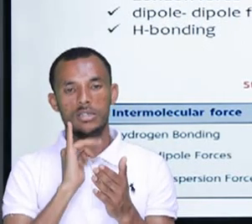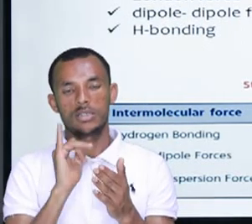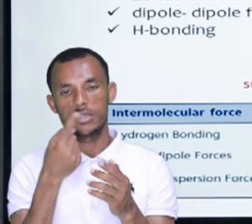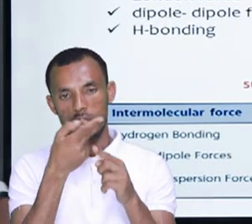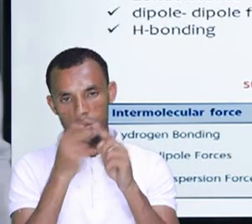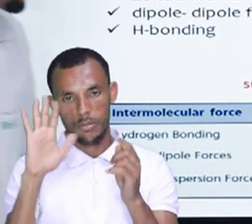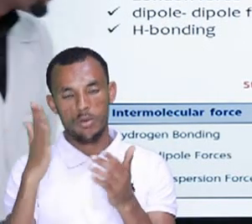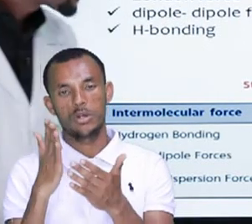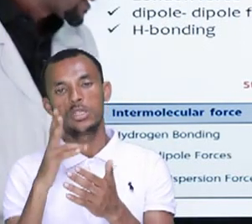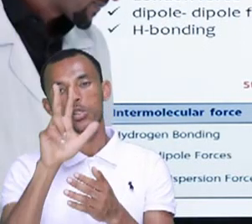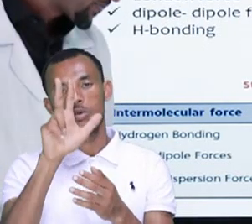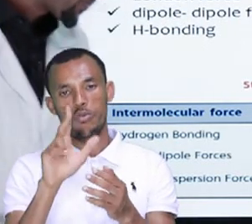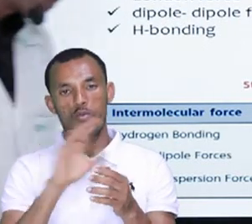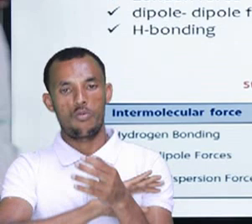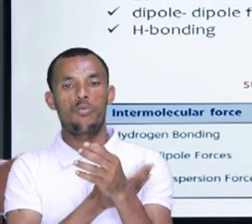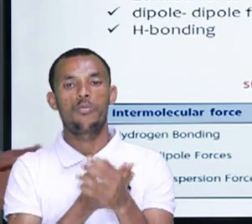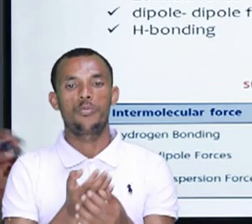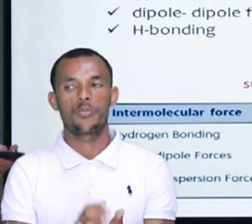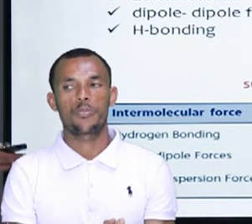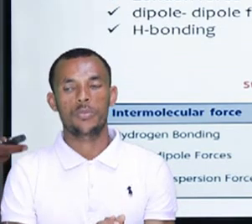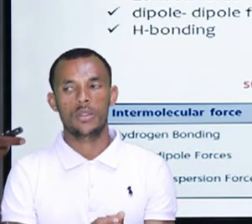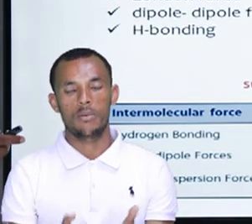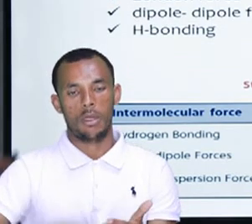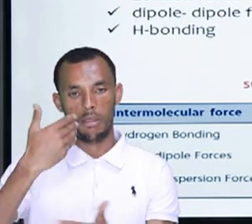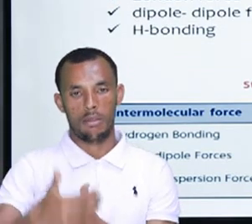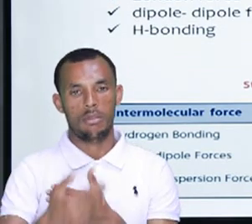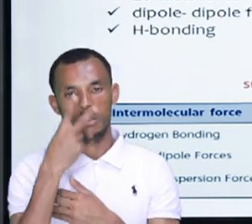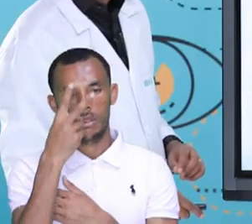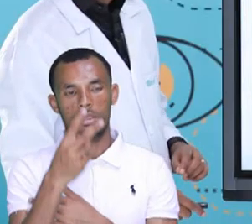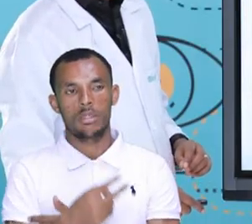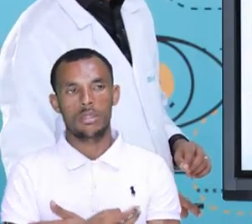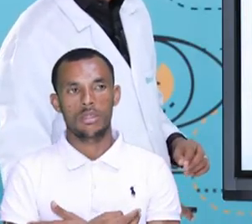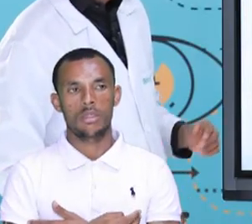three intermolecular forces. Next,